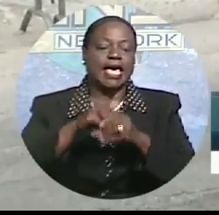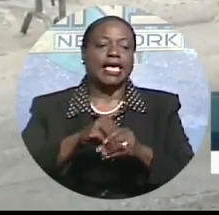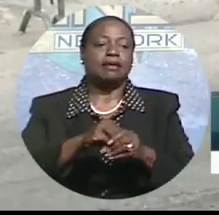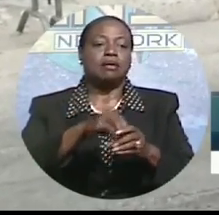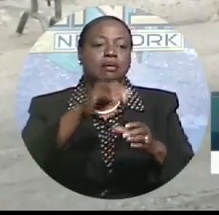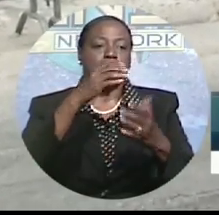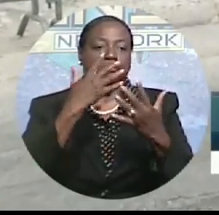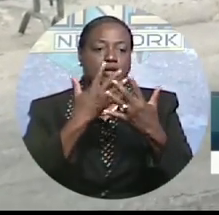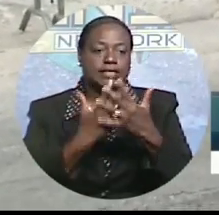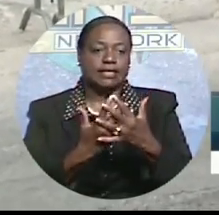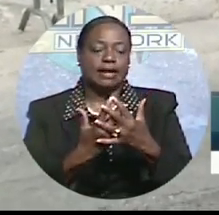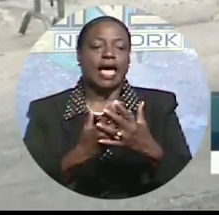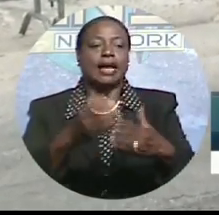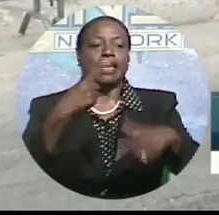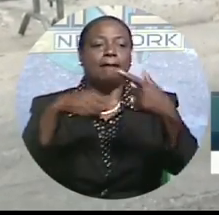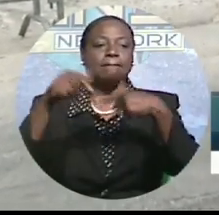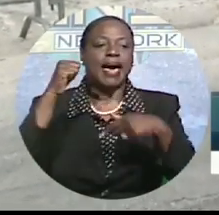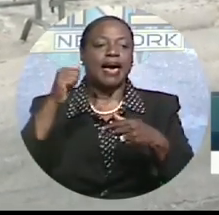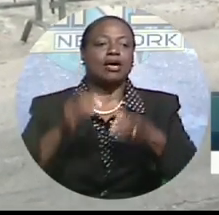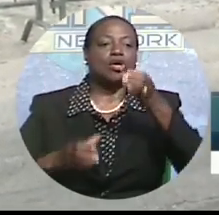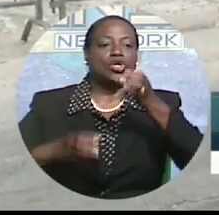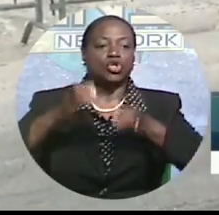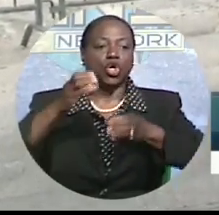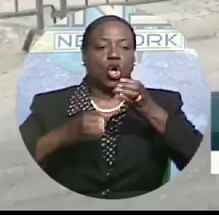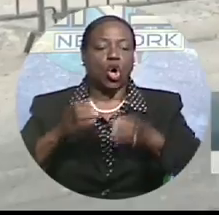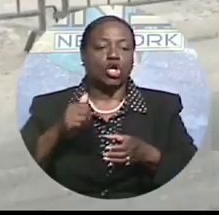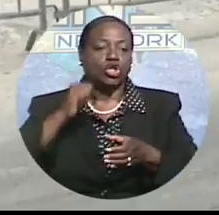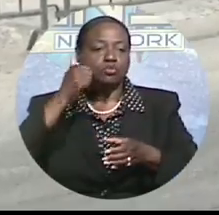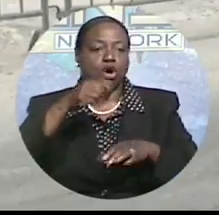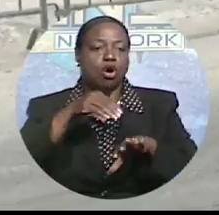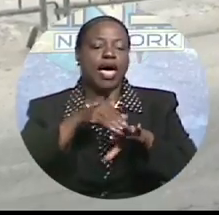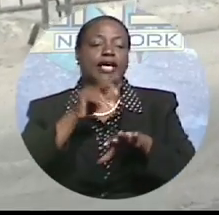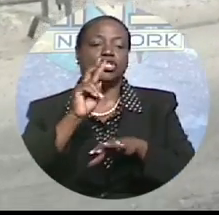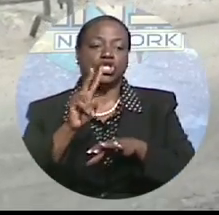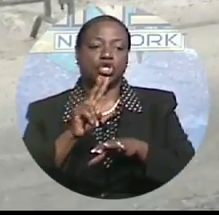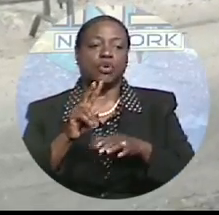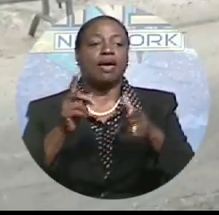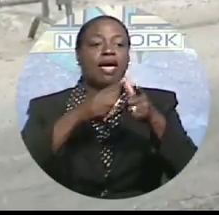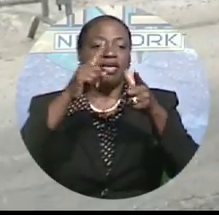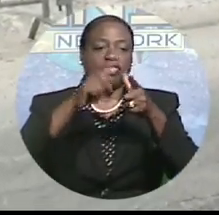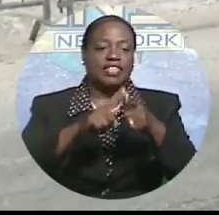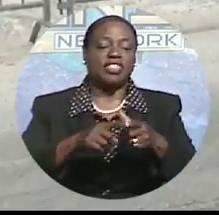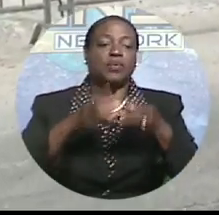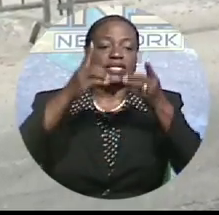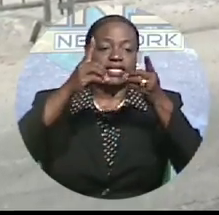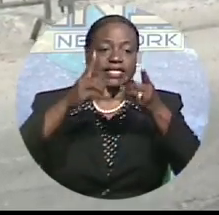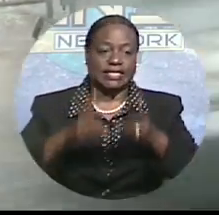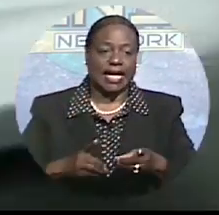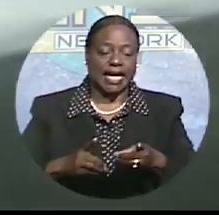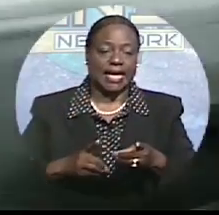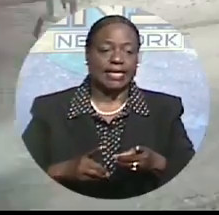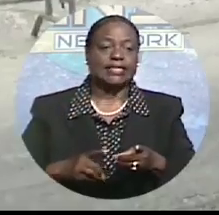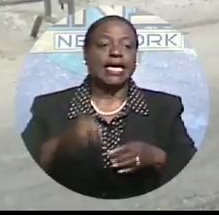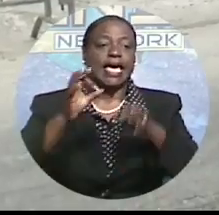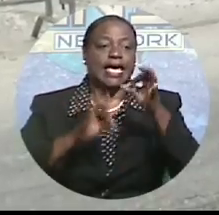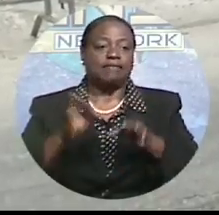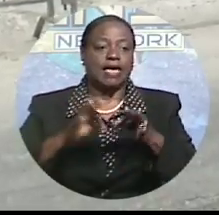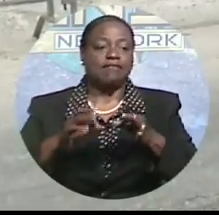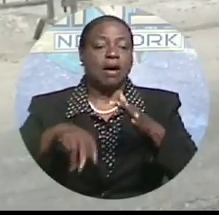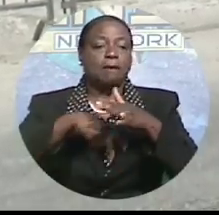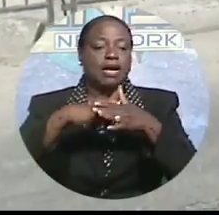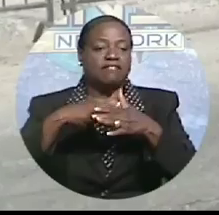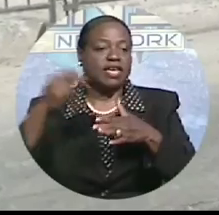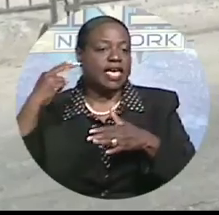court tomorrow at 2 p.m. when the prosecution will decide whether it will proceed by a preliminary hearing